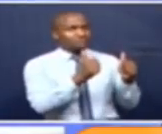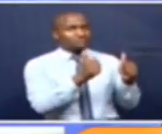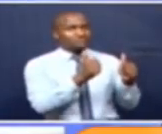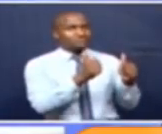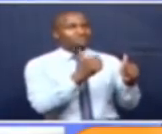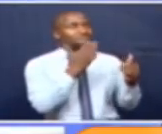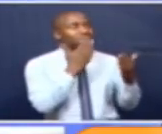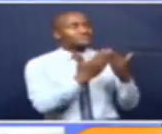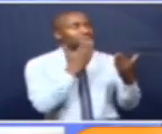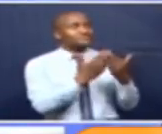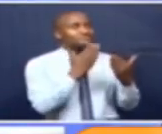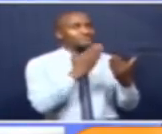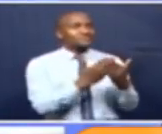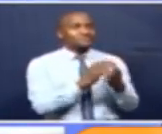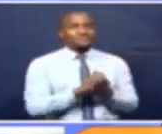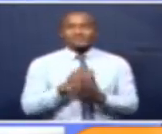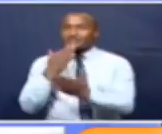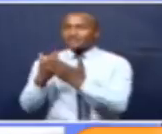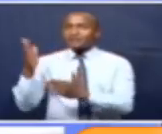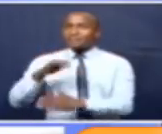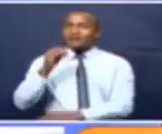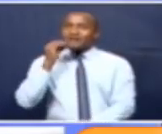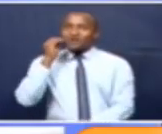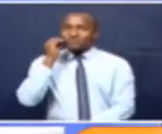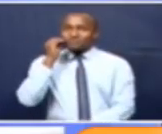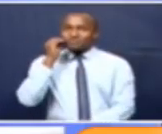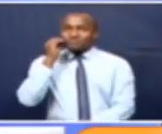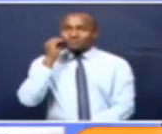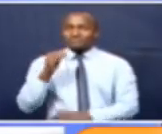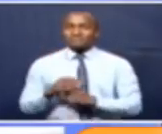Roselyn Akombe. Thank you. Thank you very much. Come back home soon, okay? We need all hands on deck.